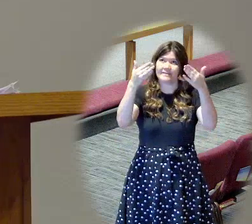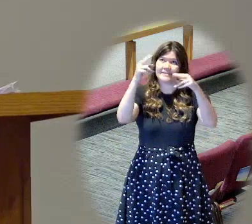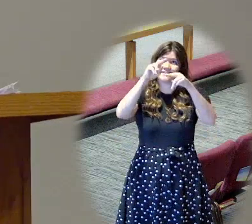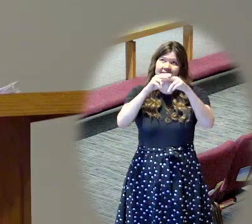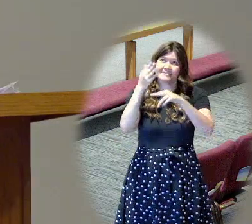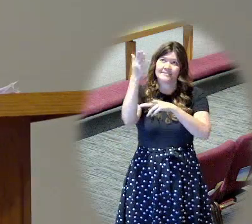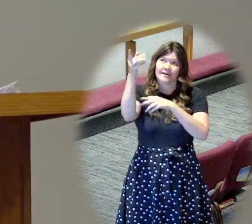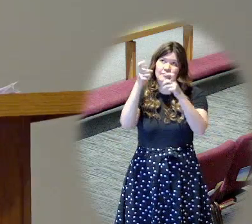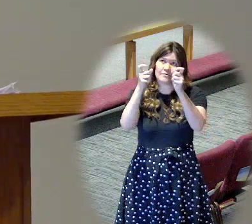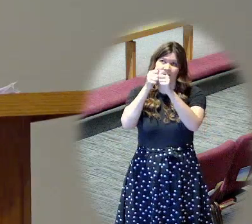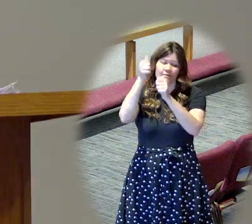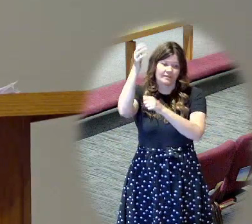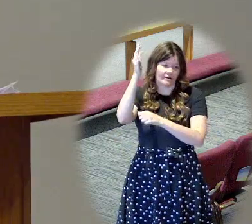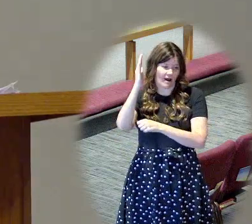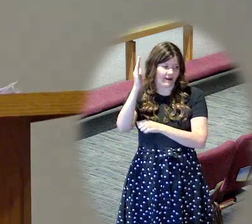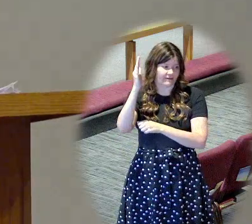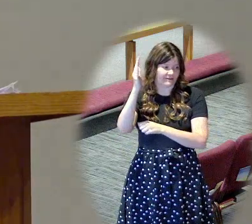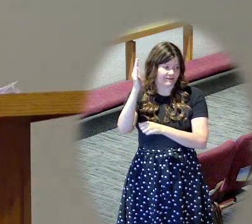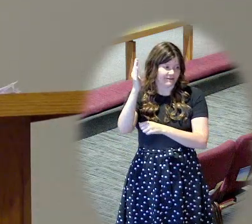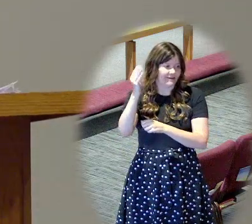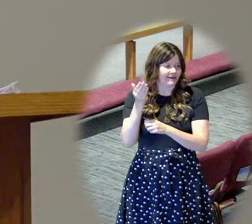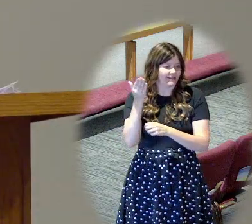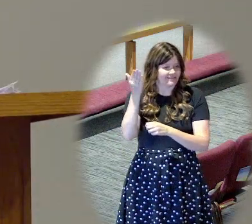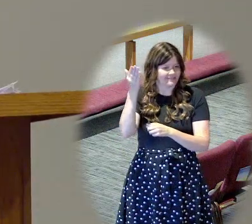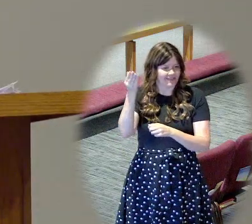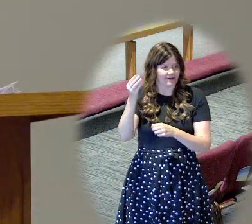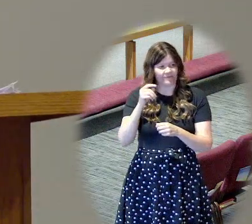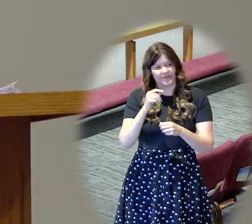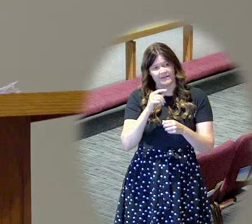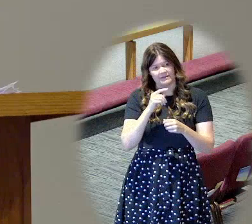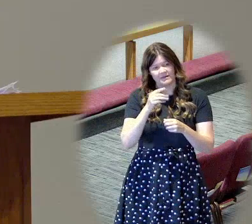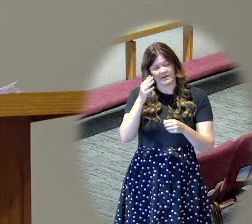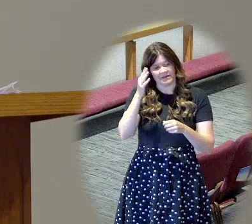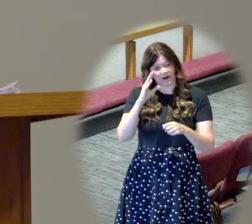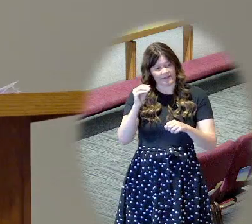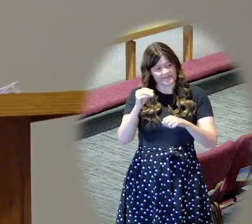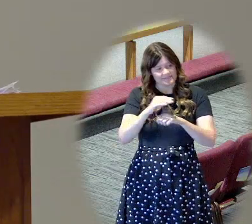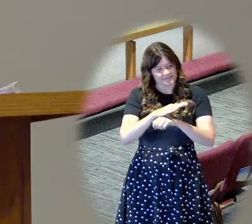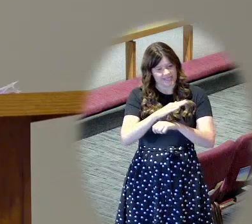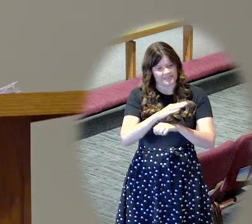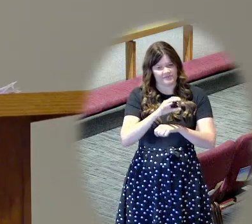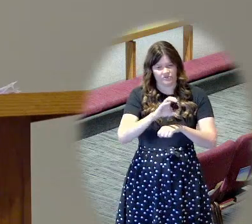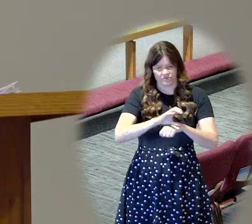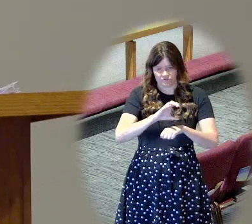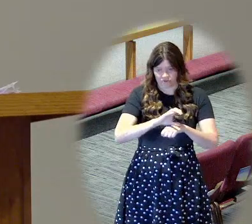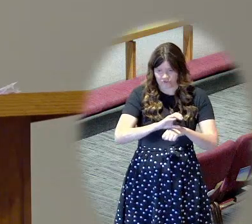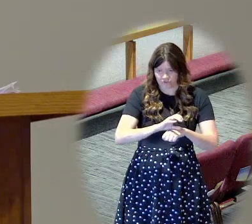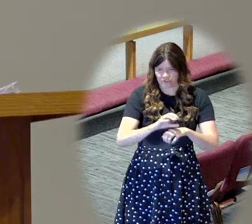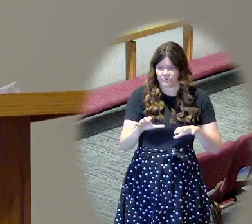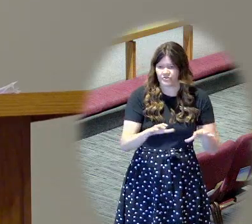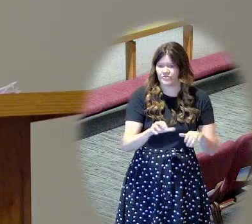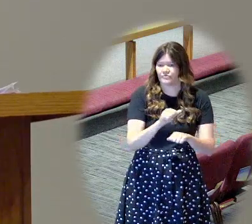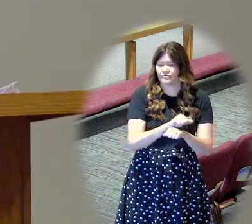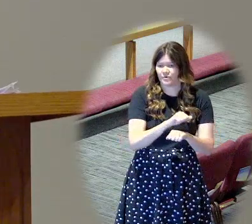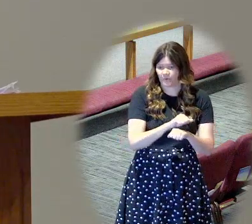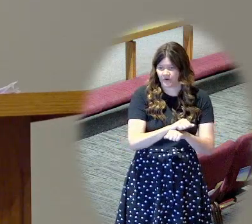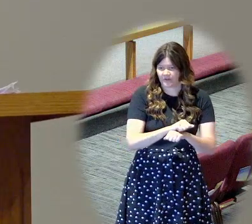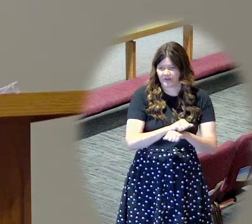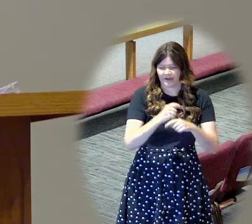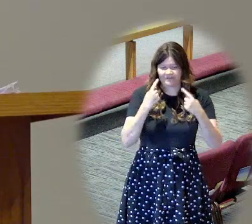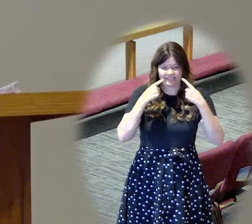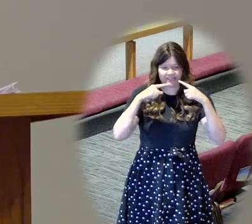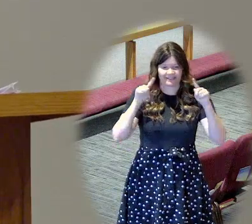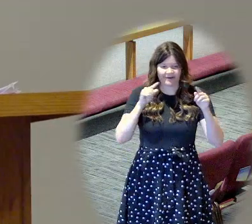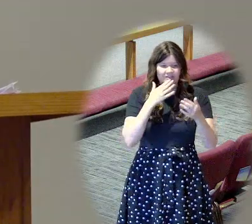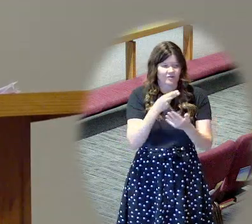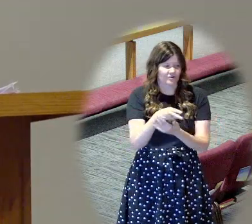the day that he sent this newly commissioned church to accomplish the task of spreading the gospel